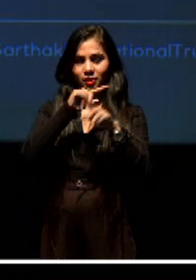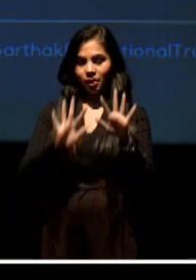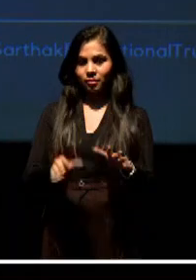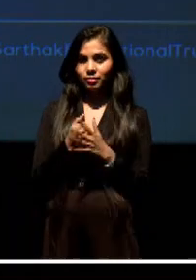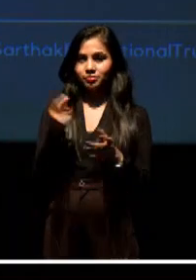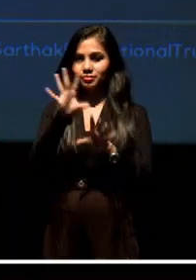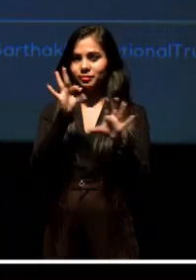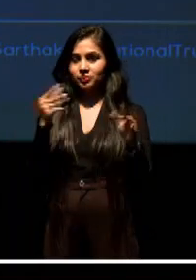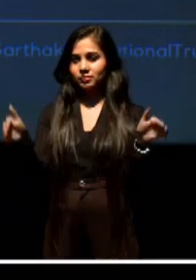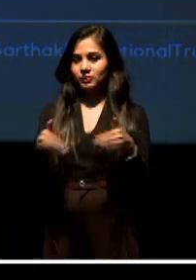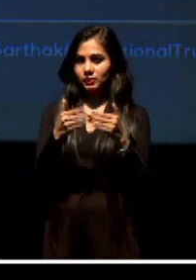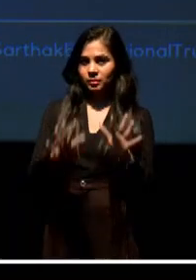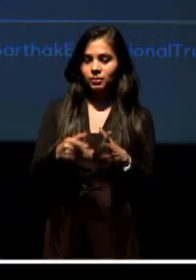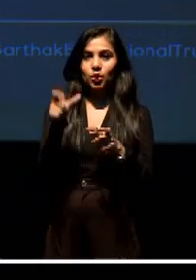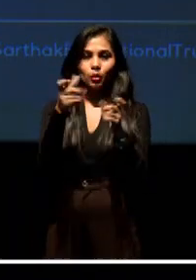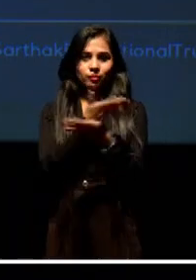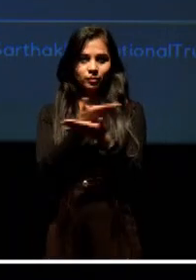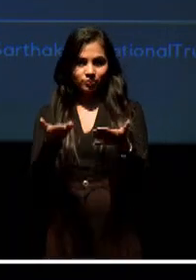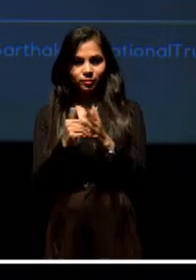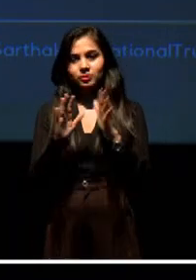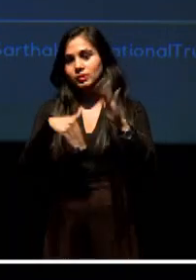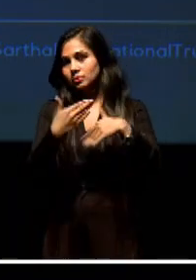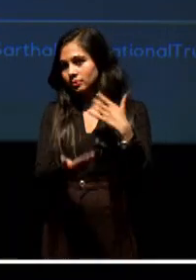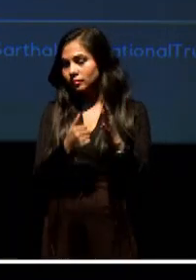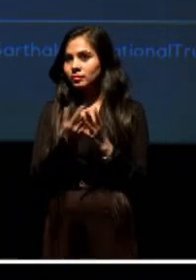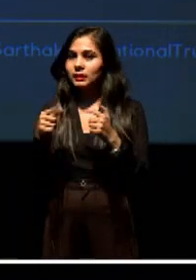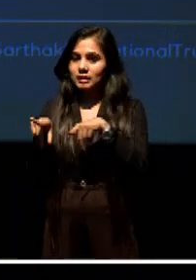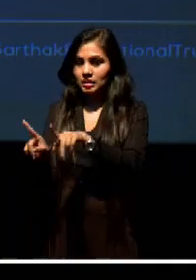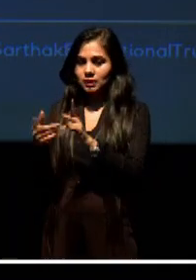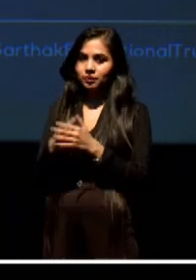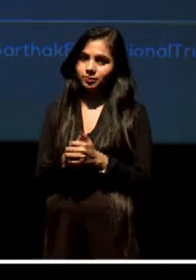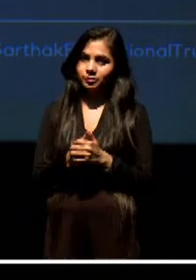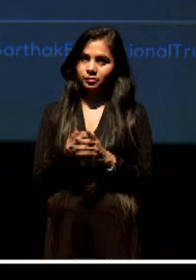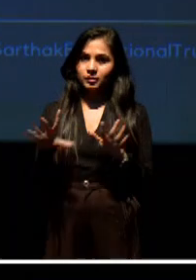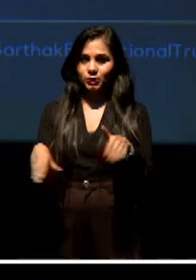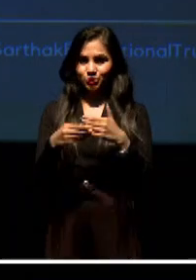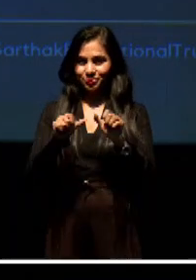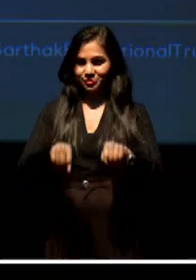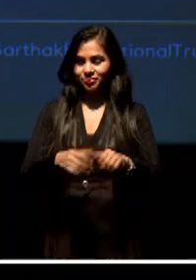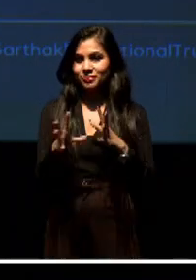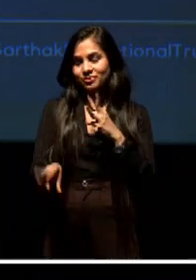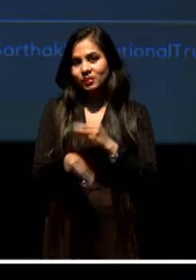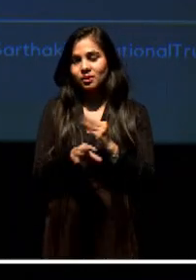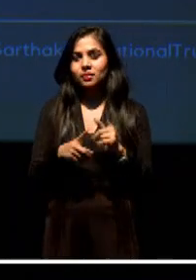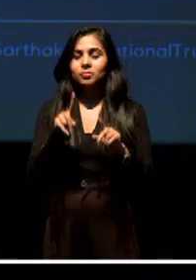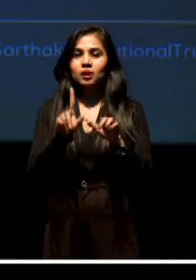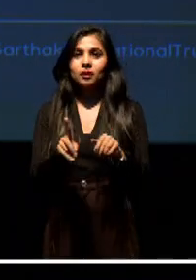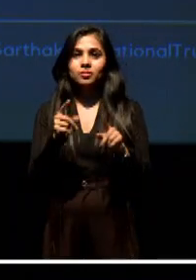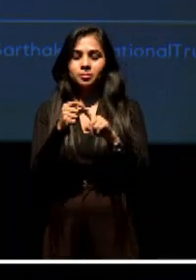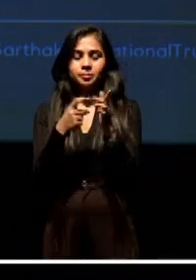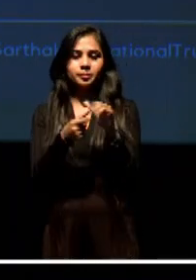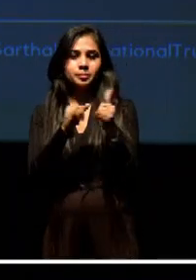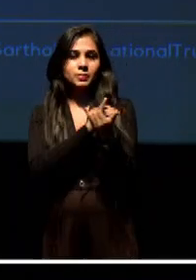let me introduce you to everybody, but then later on I'll let them introduce themselves as well. So I have Mr. Prashant